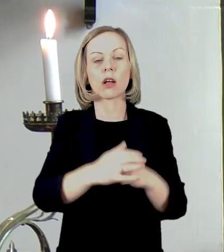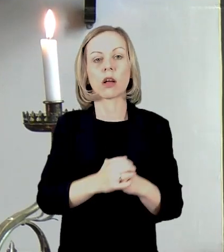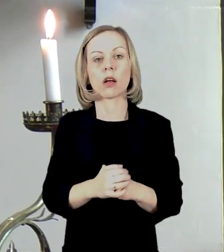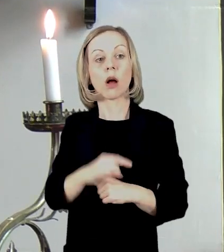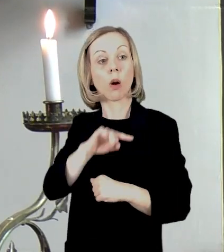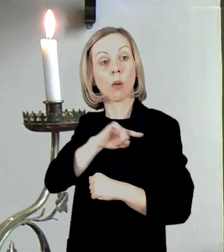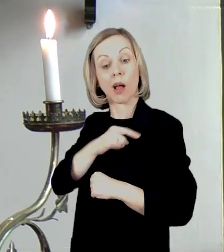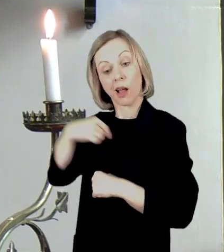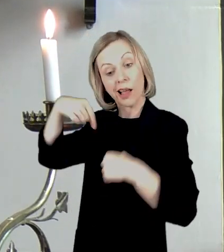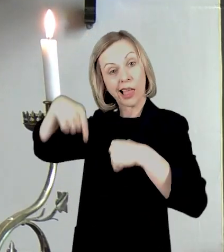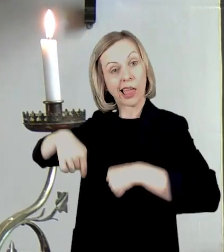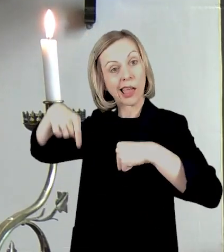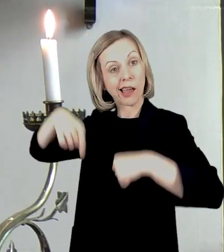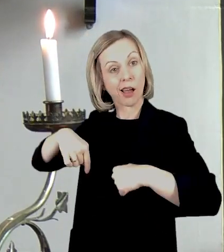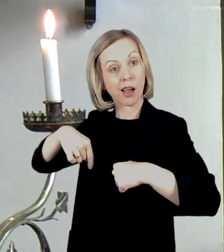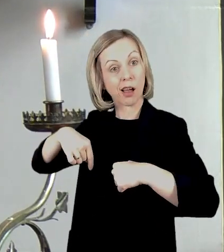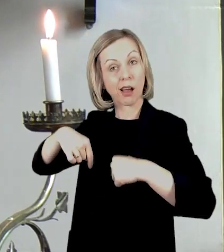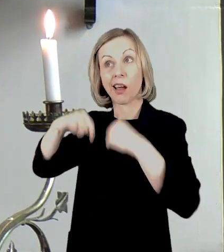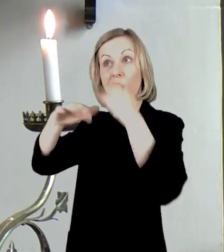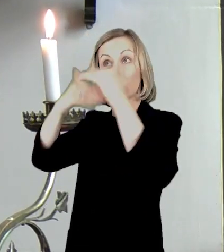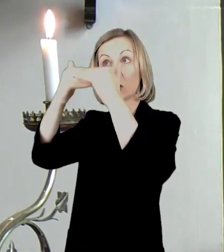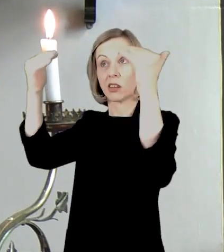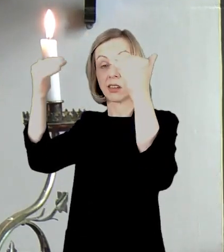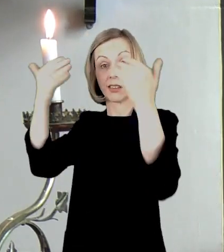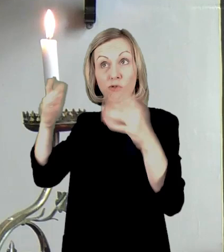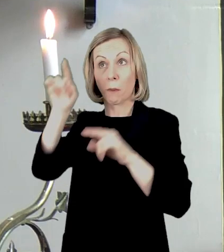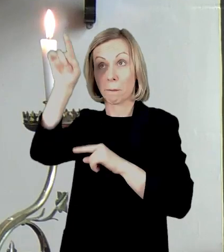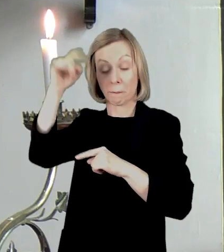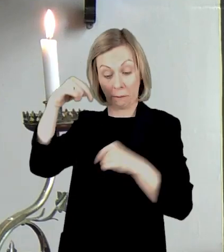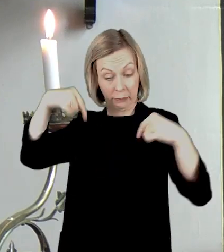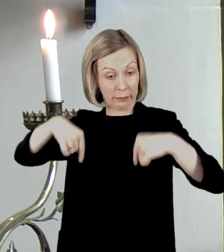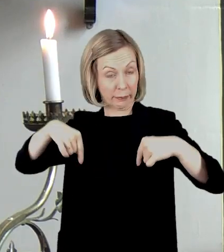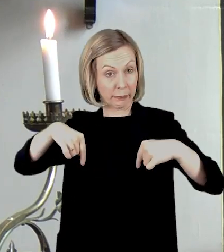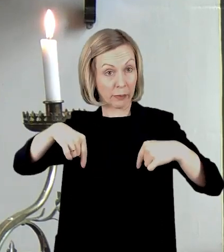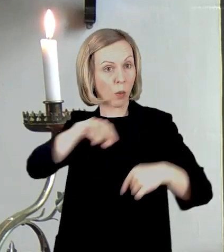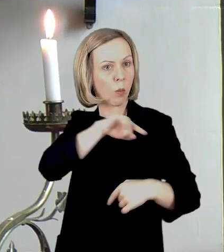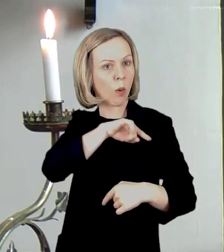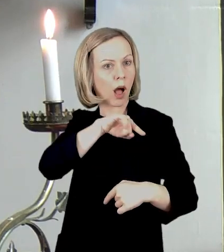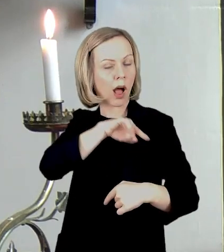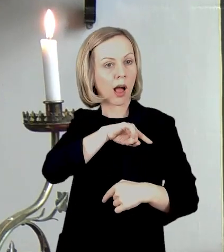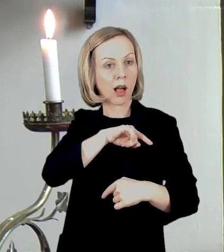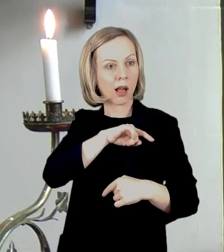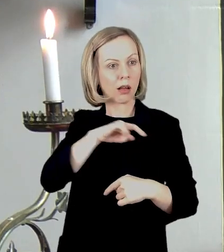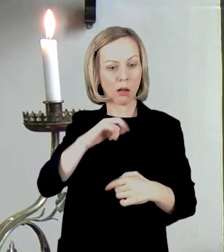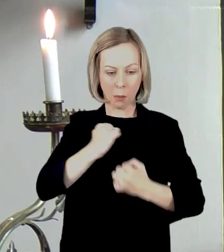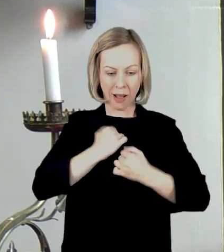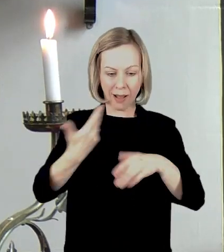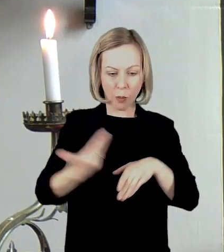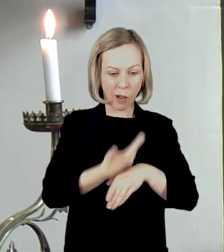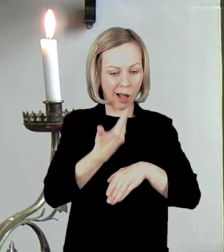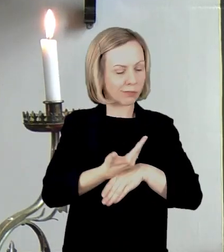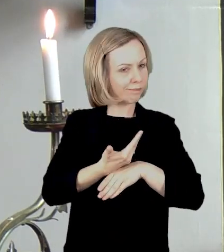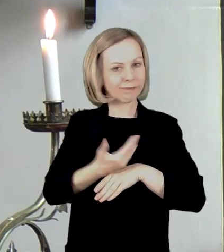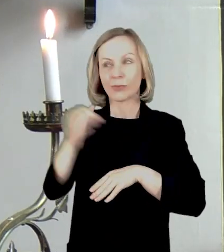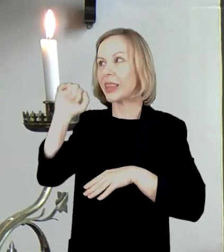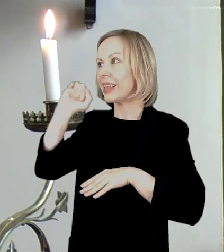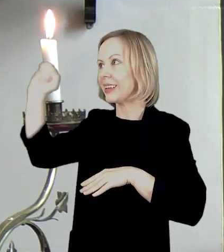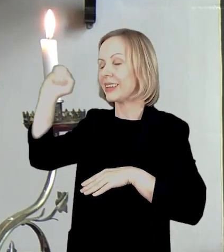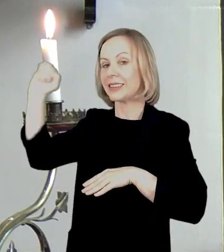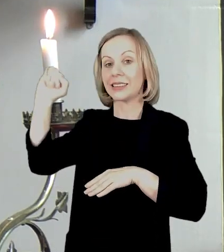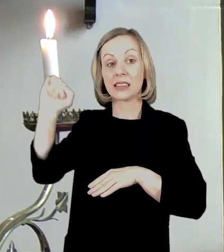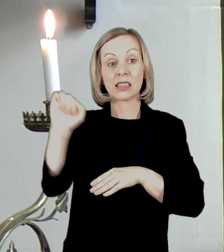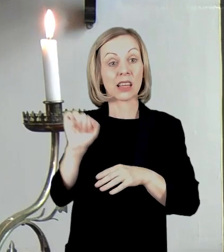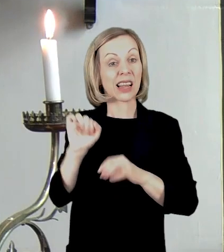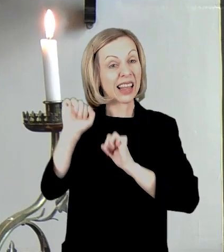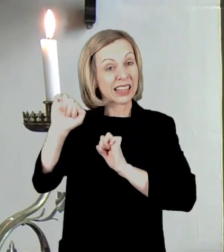heaven not to do my own will, but the will of him who sent me. And this is the will of him